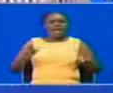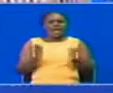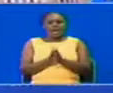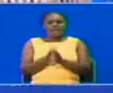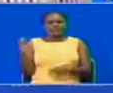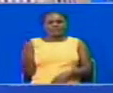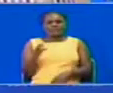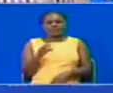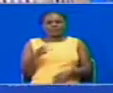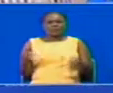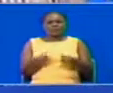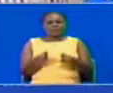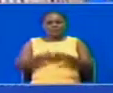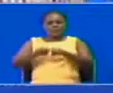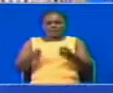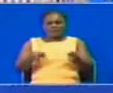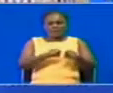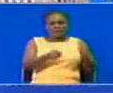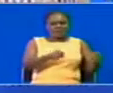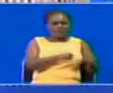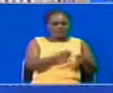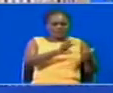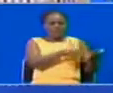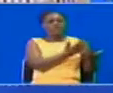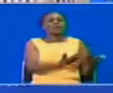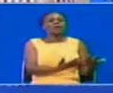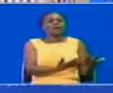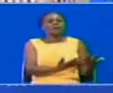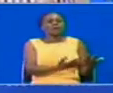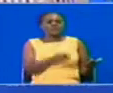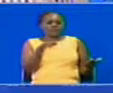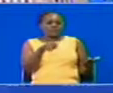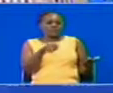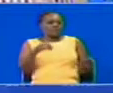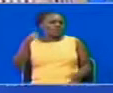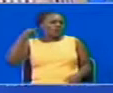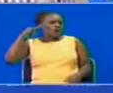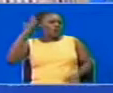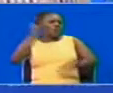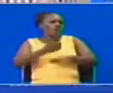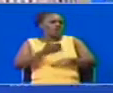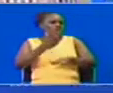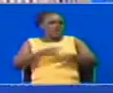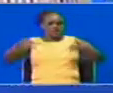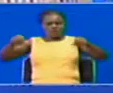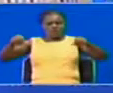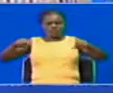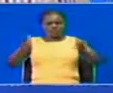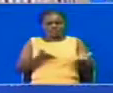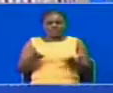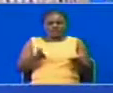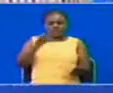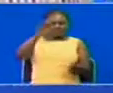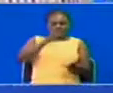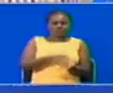Besides compromising the optimization of mobile networks, such illegal devices degrade the quality of service available